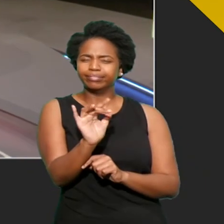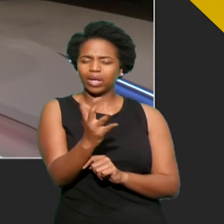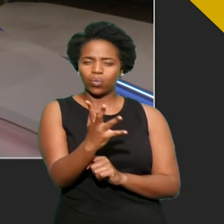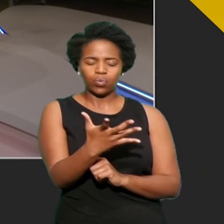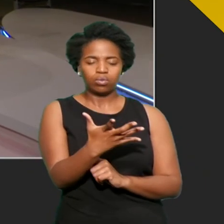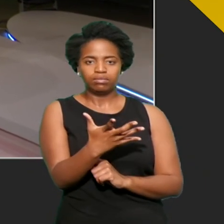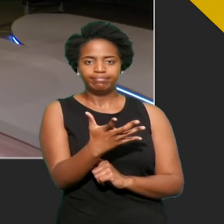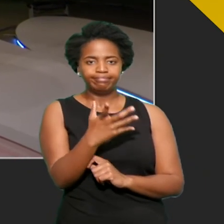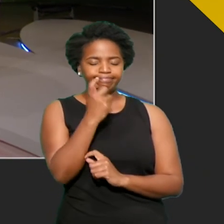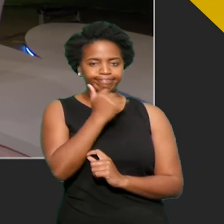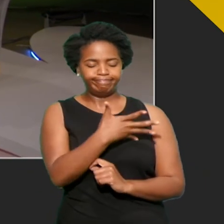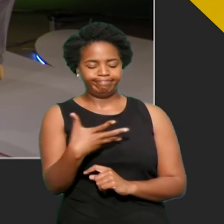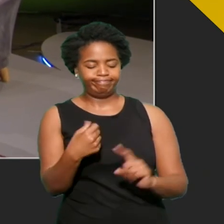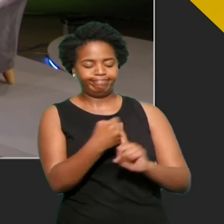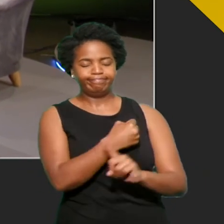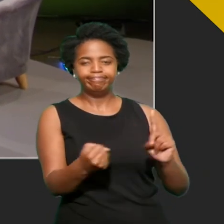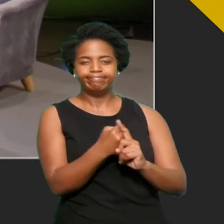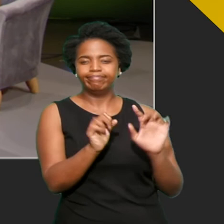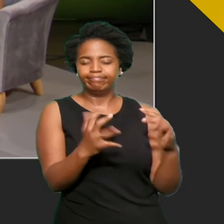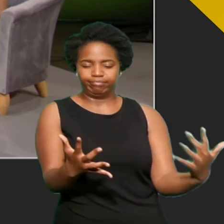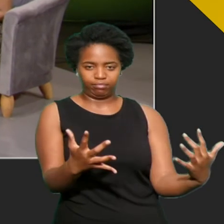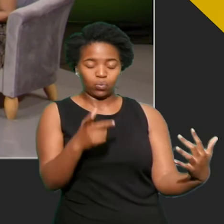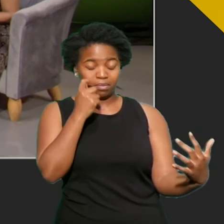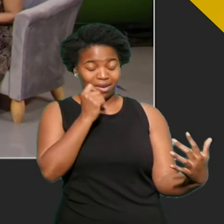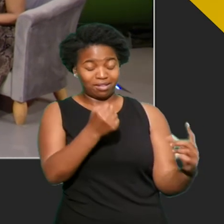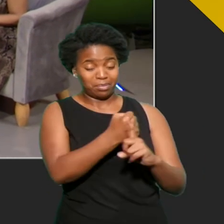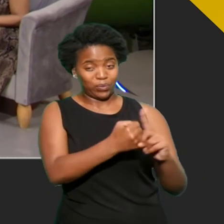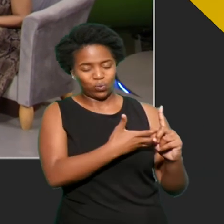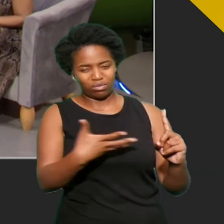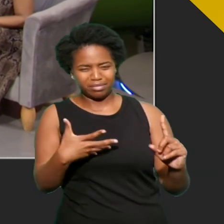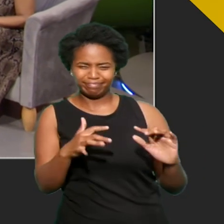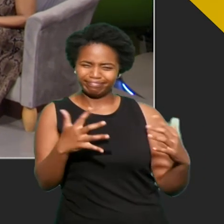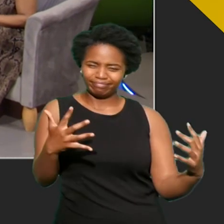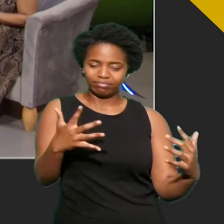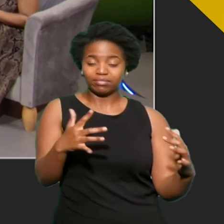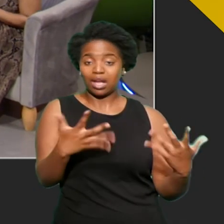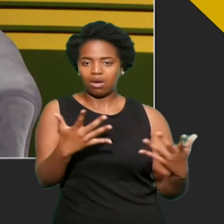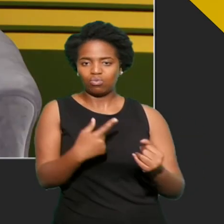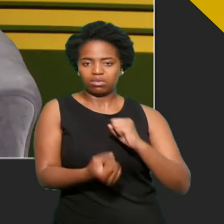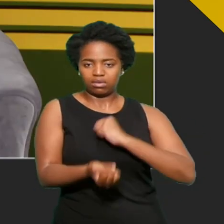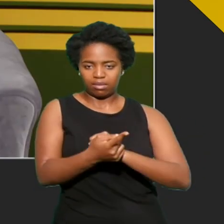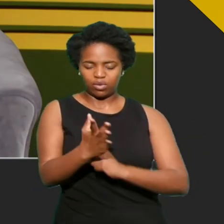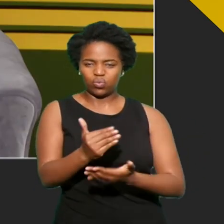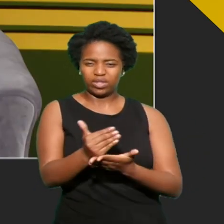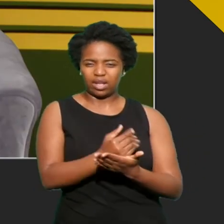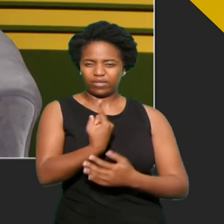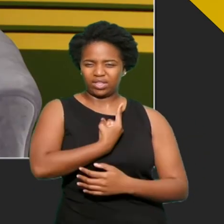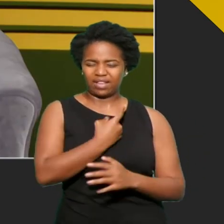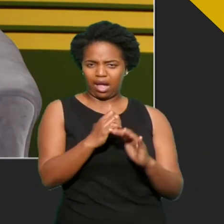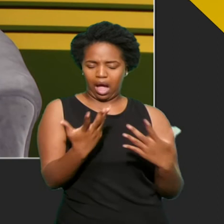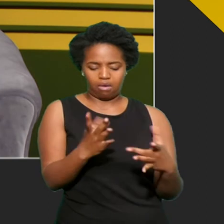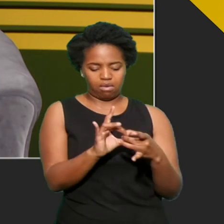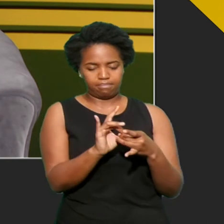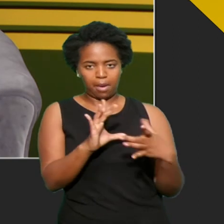In an abusive relationship, because that is probably going to be the crux of how you actually survive and you actually save yourself. Now, to have